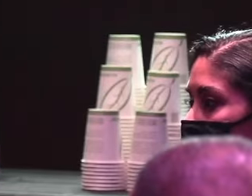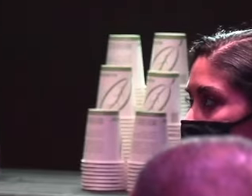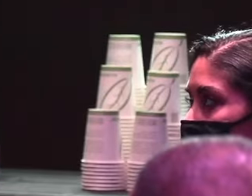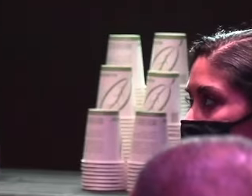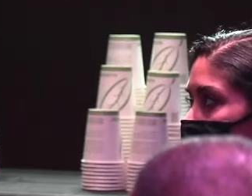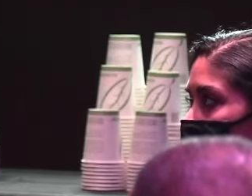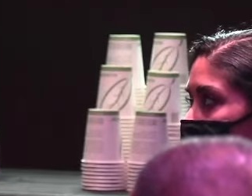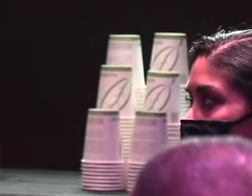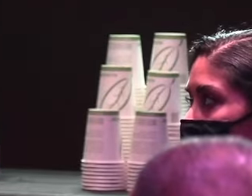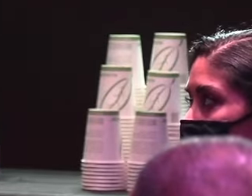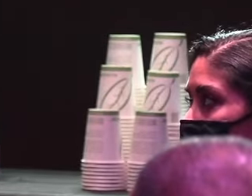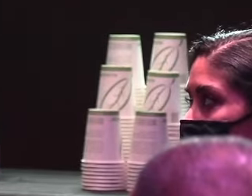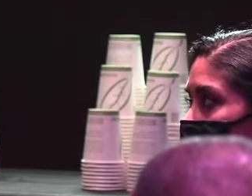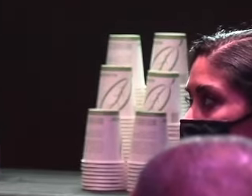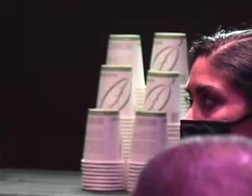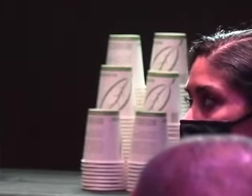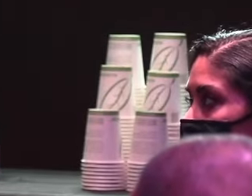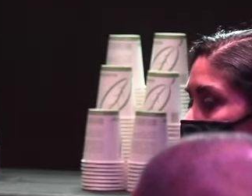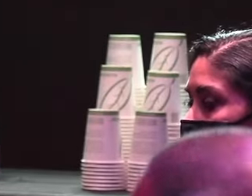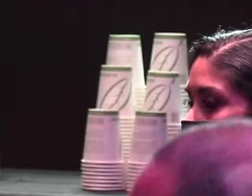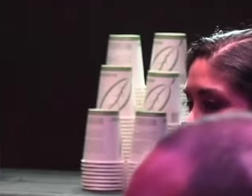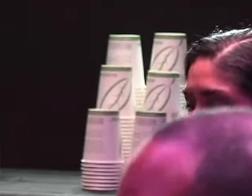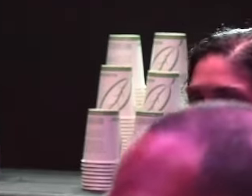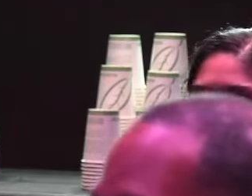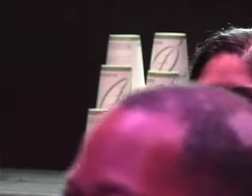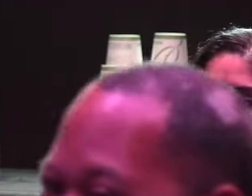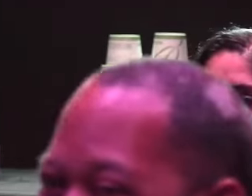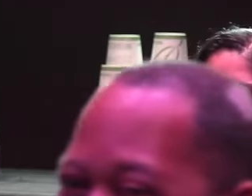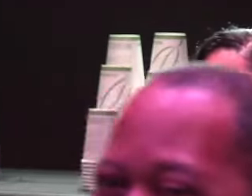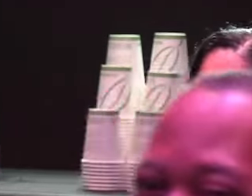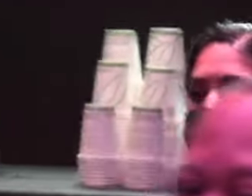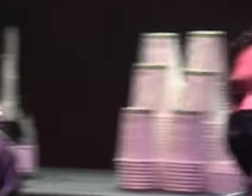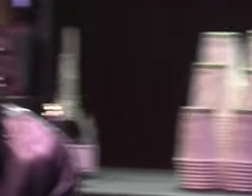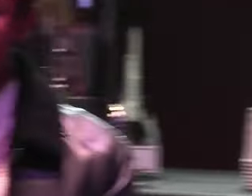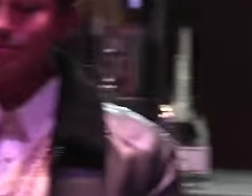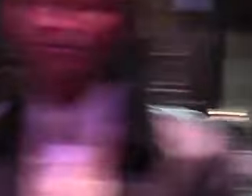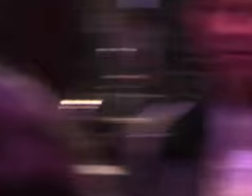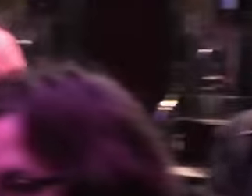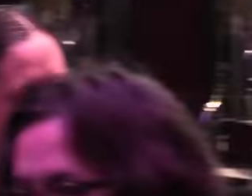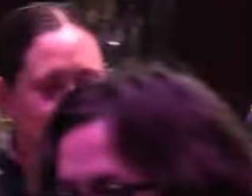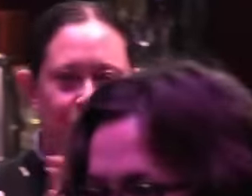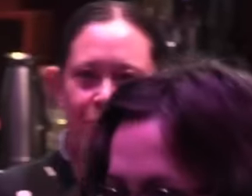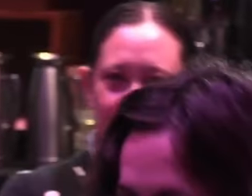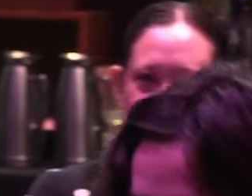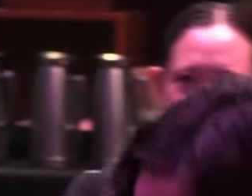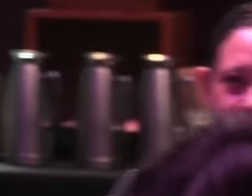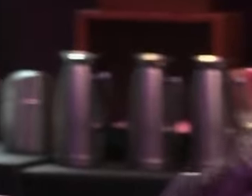to have a say into our future. Testify. Thank you.